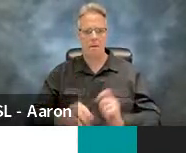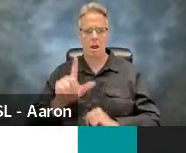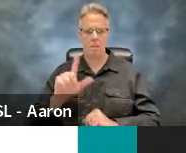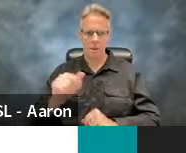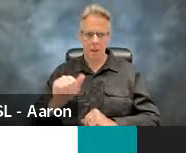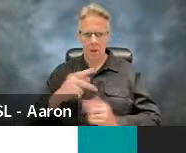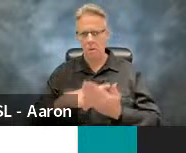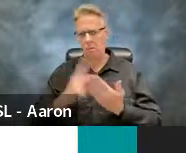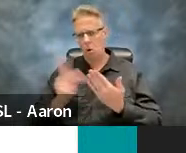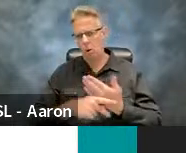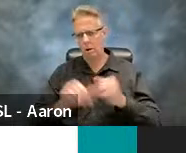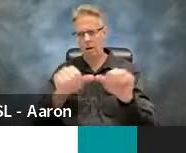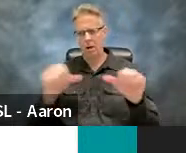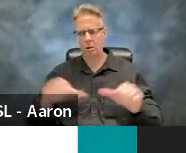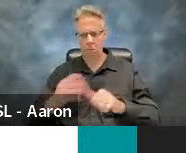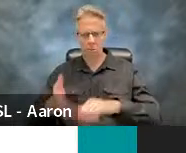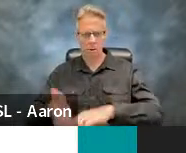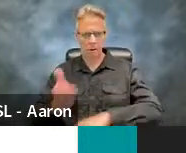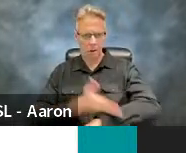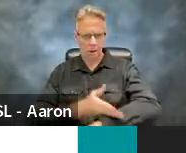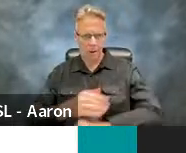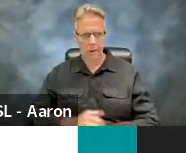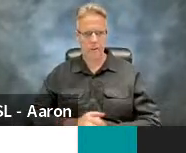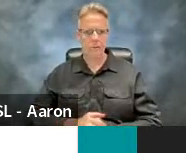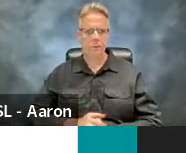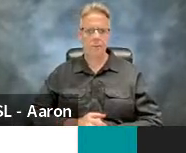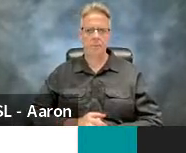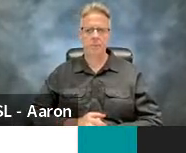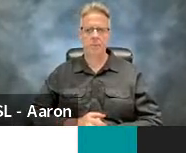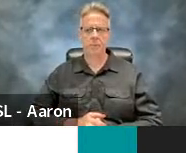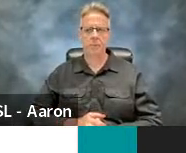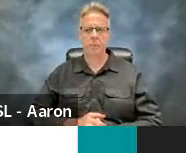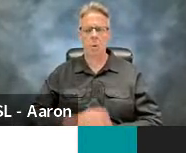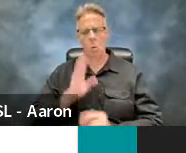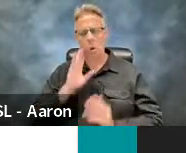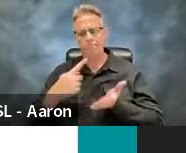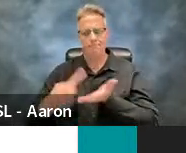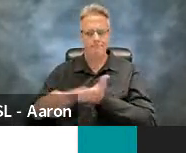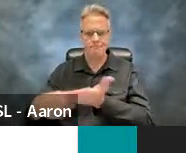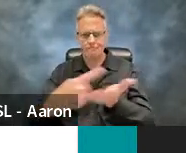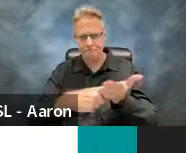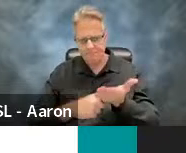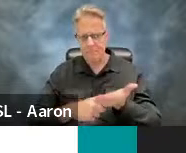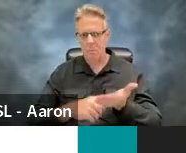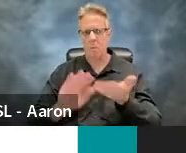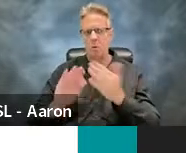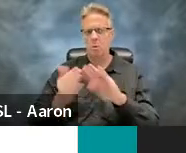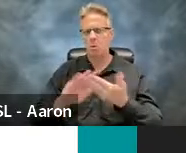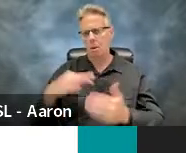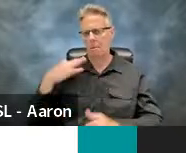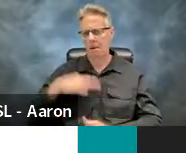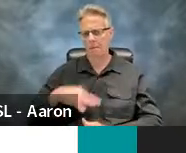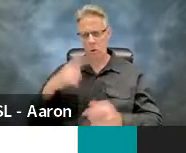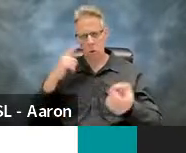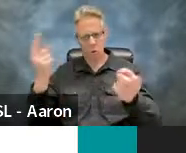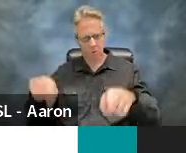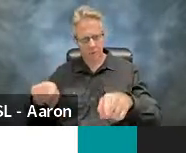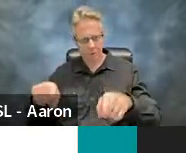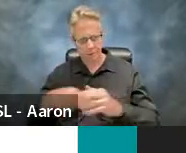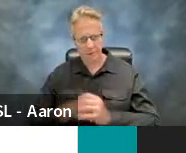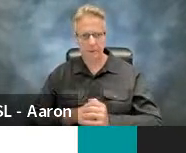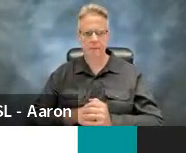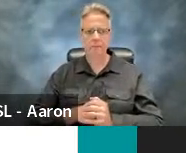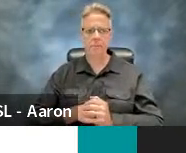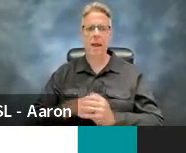and program area improvements. We'll also be discussing and talking about community benefit agreements. And